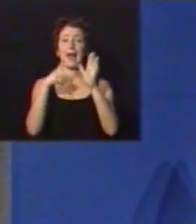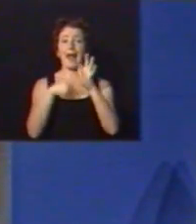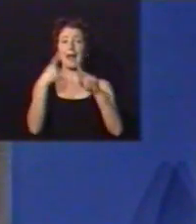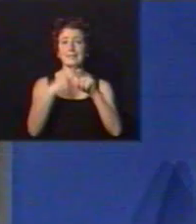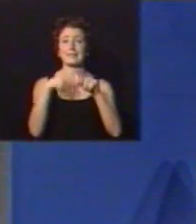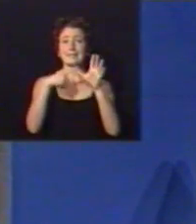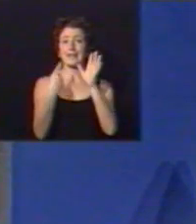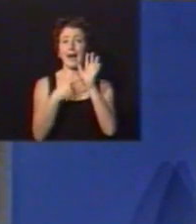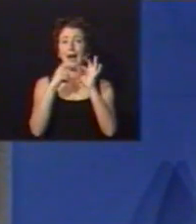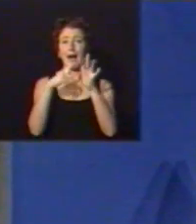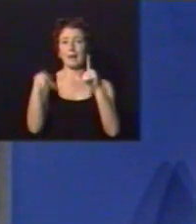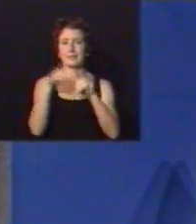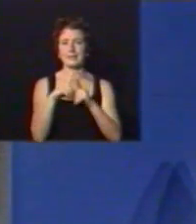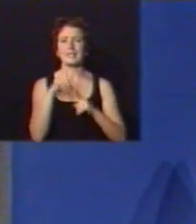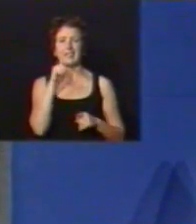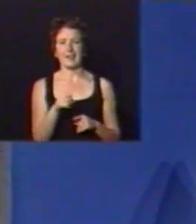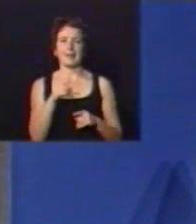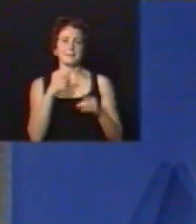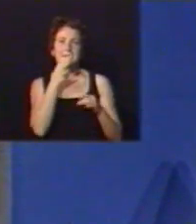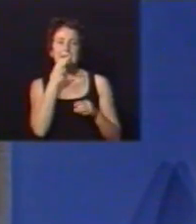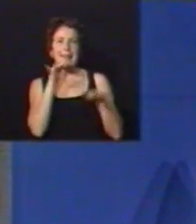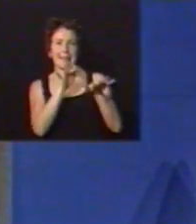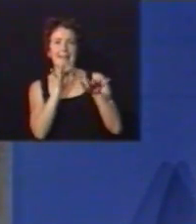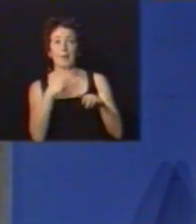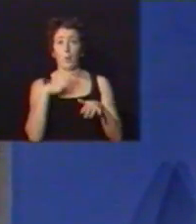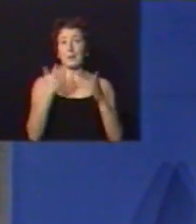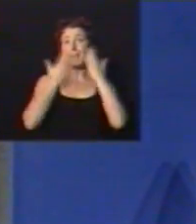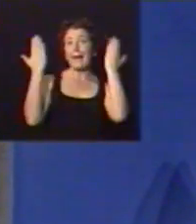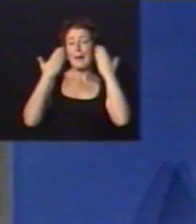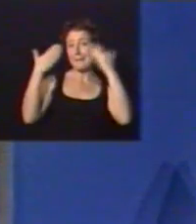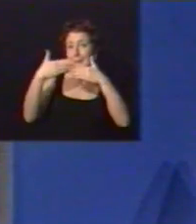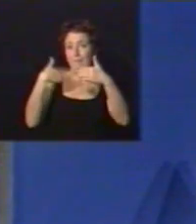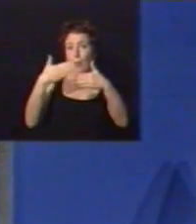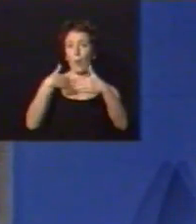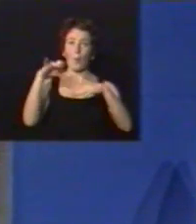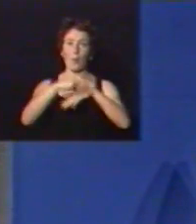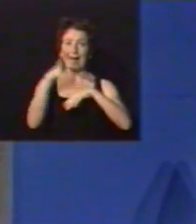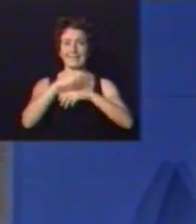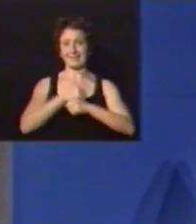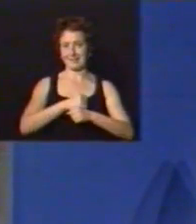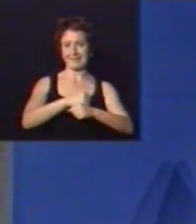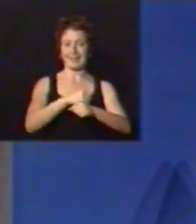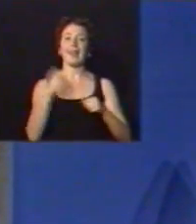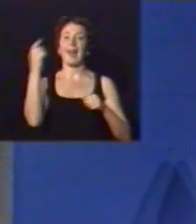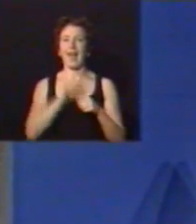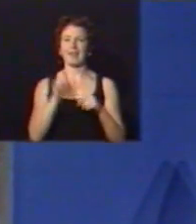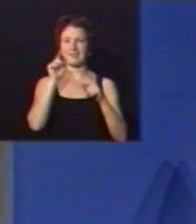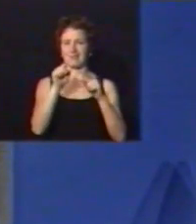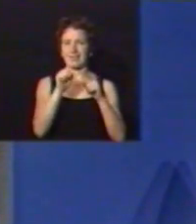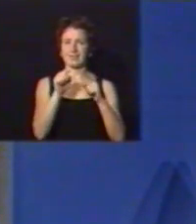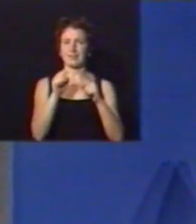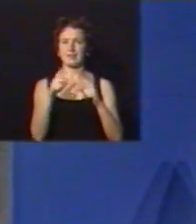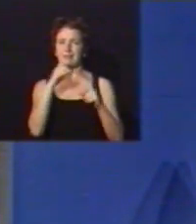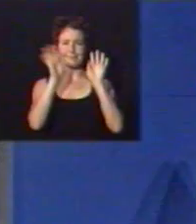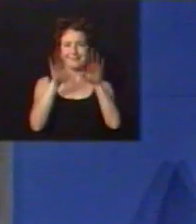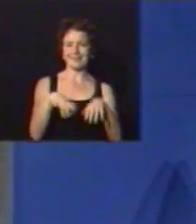after being offered makeovers prior to the ceremony and the world media coverage remarked, "We're old enough and we look good